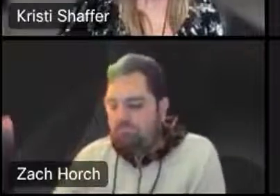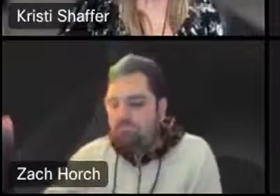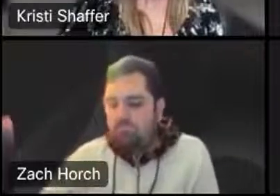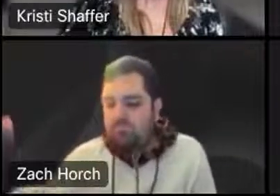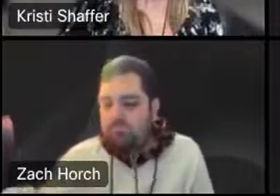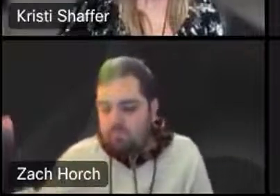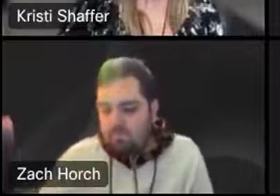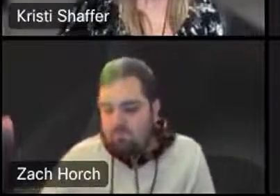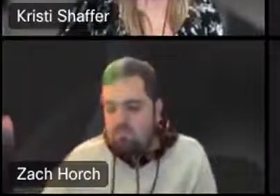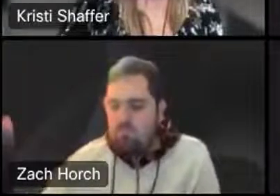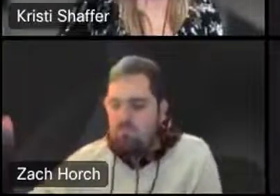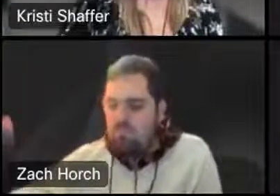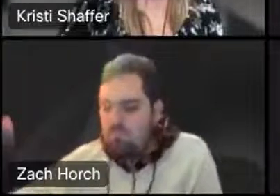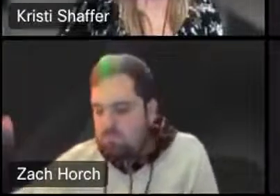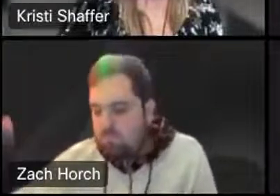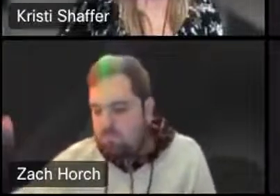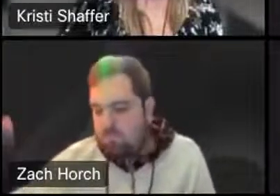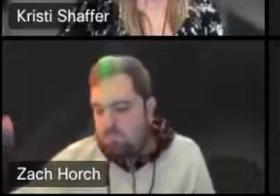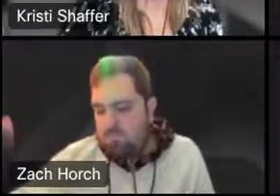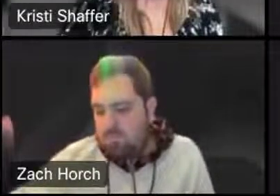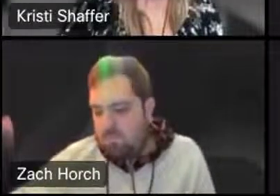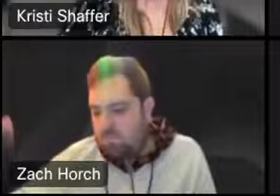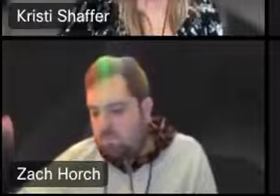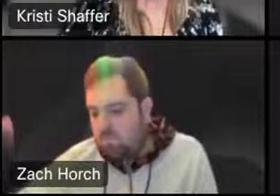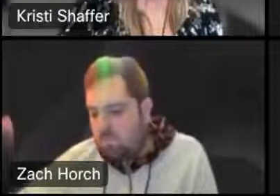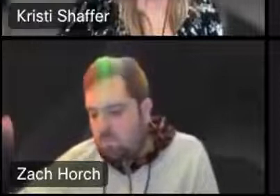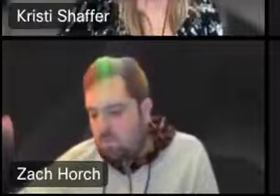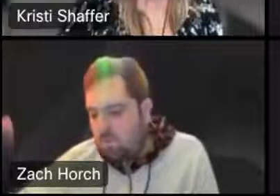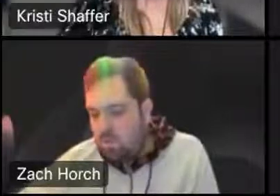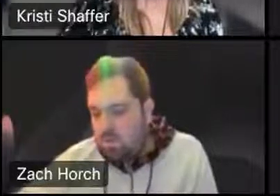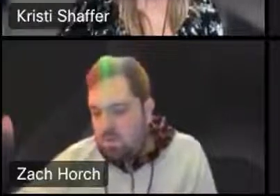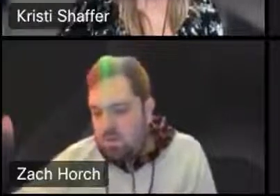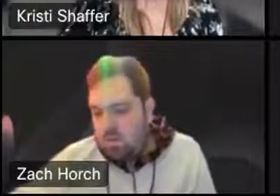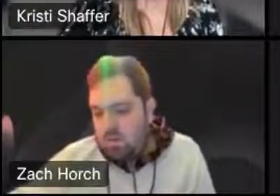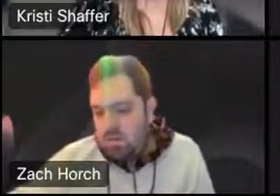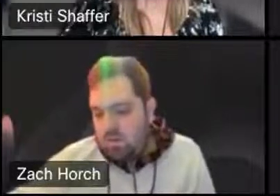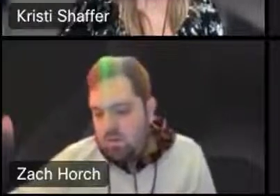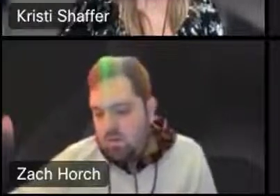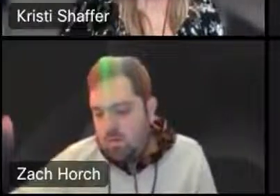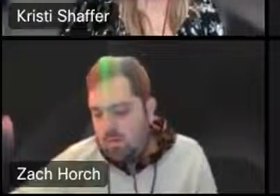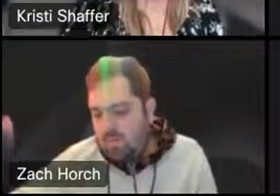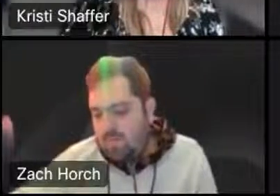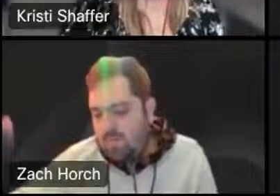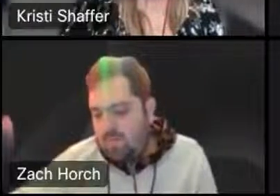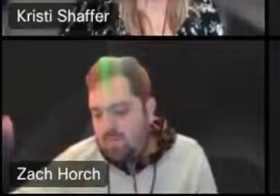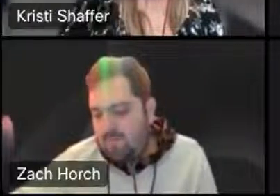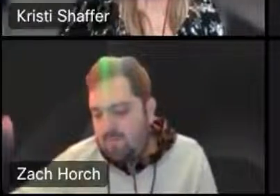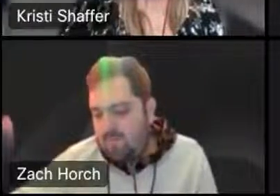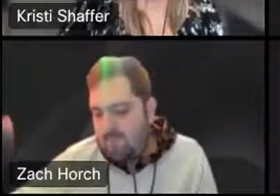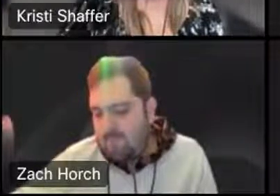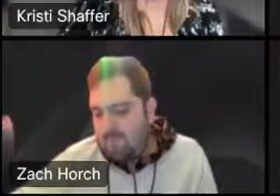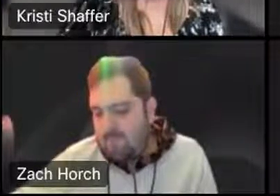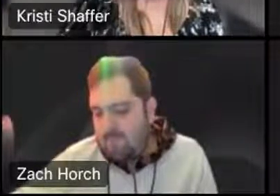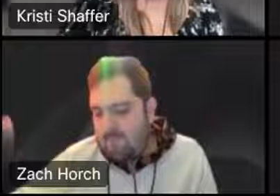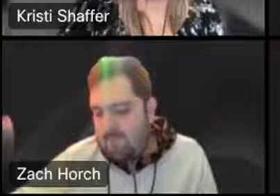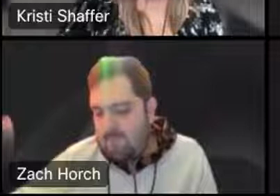reason all why. happening, and then we have identified probably 450 plus